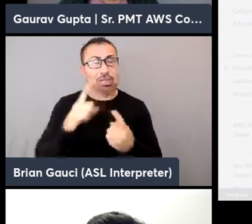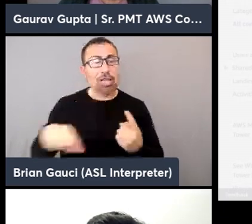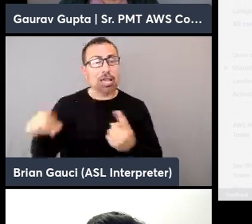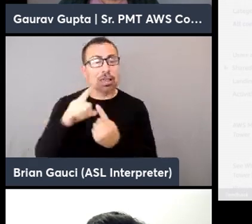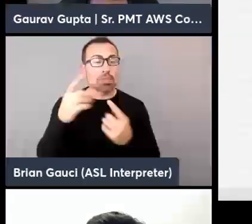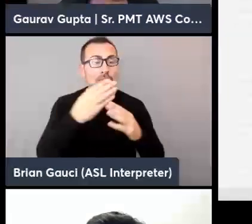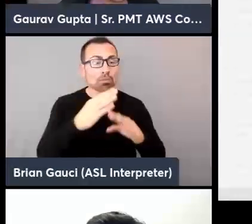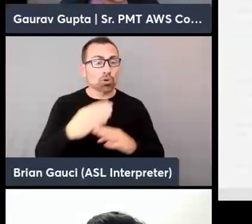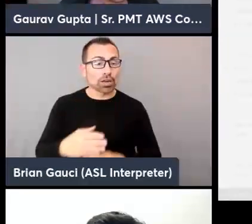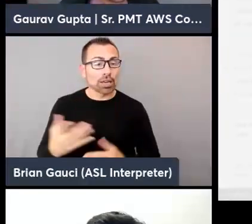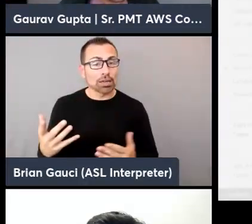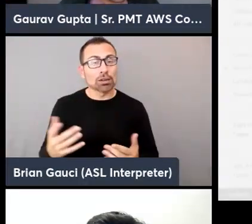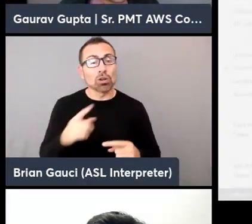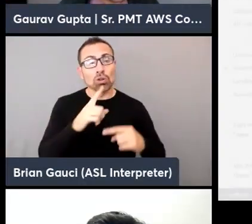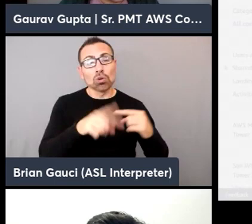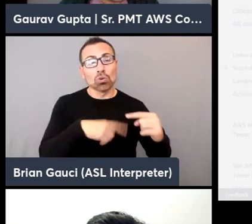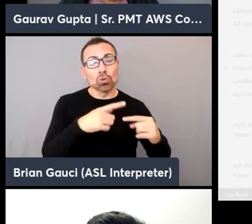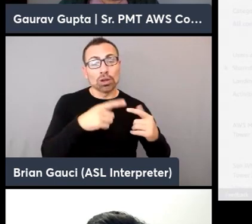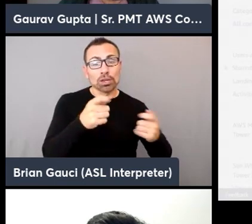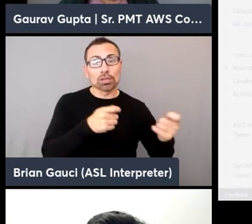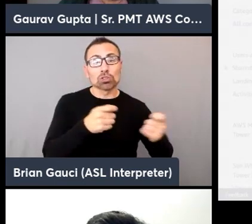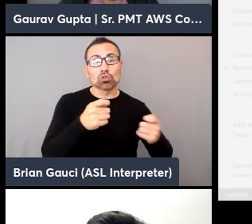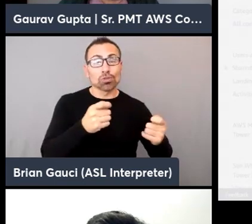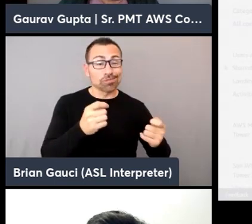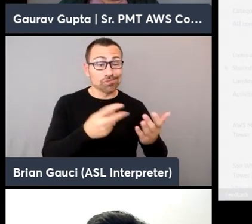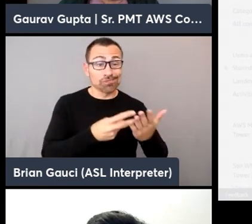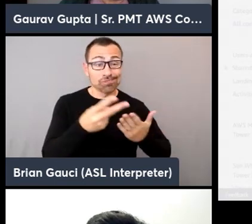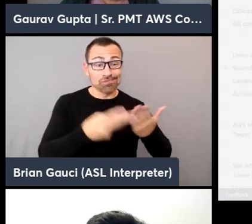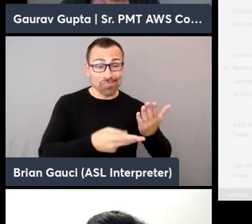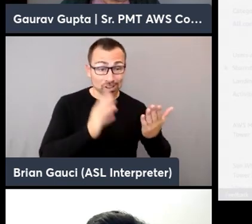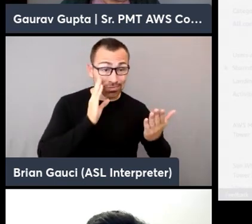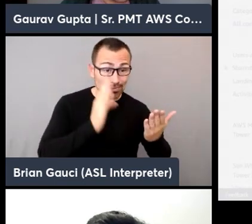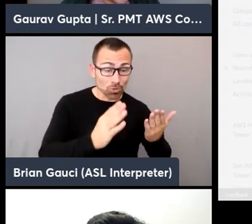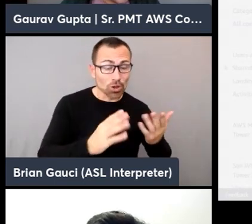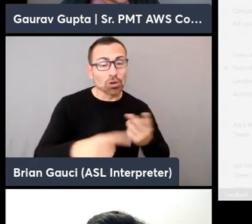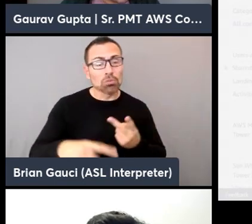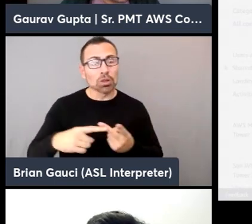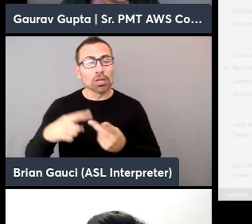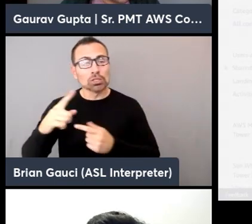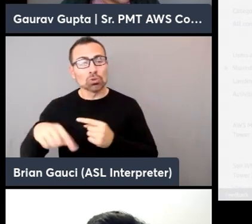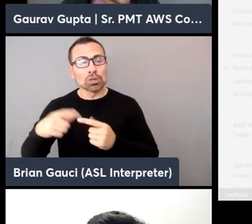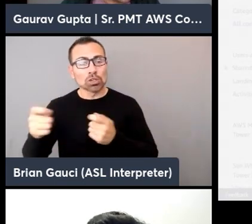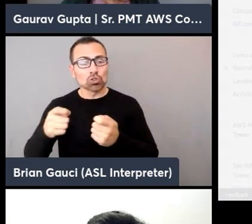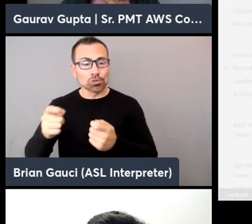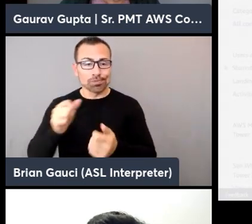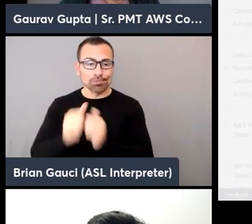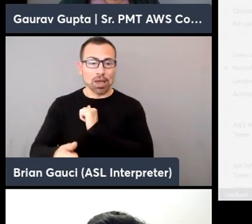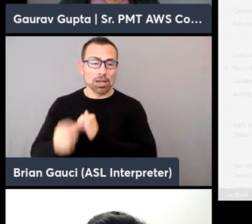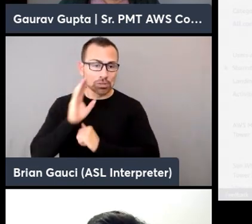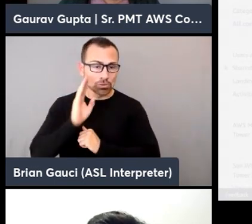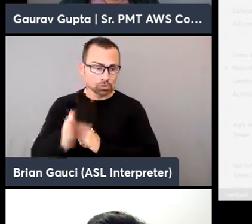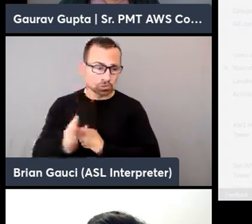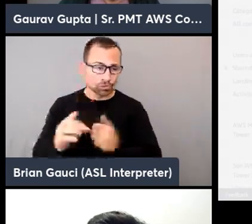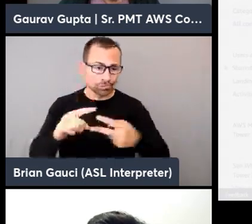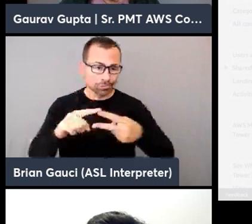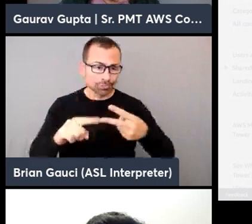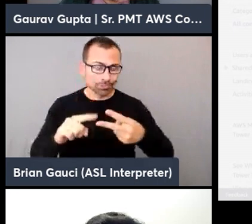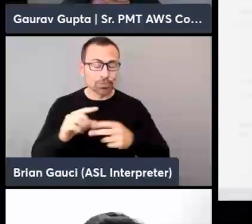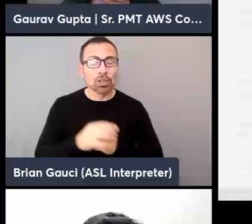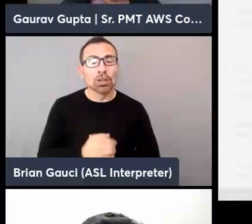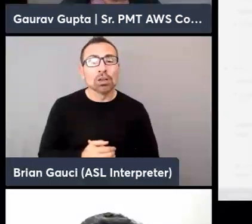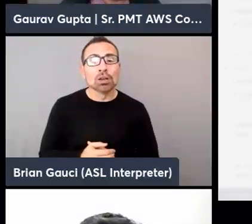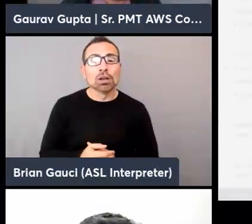into when a control will fail and when this control specifically will pass, right? And corresponding